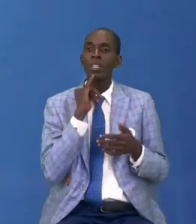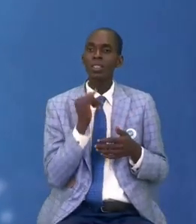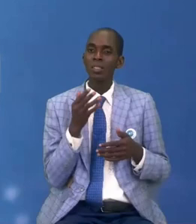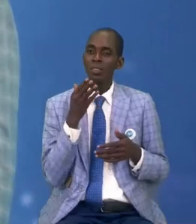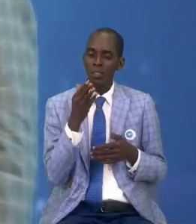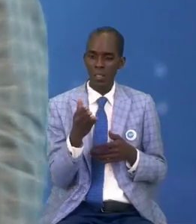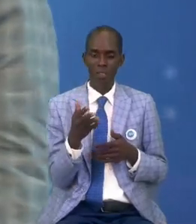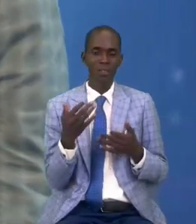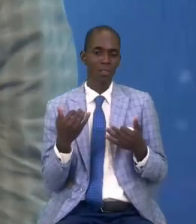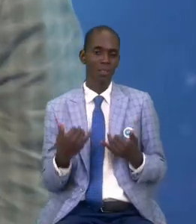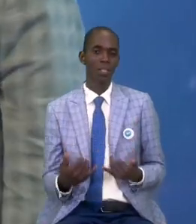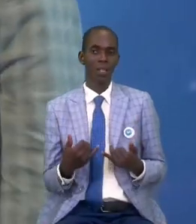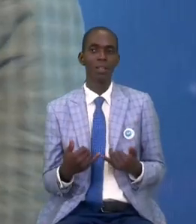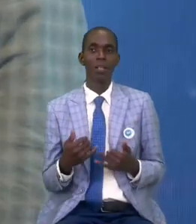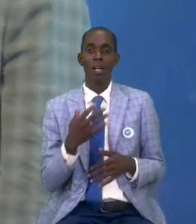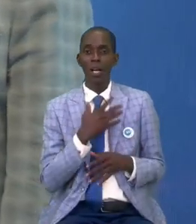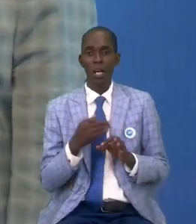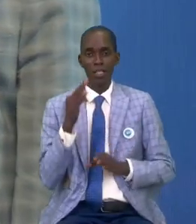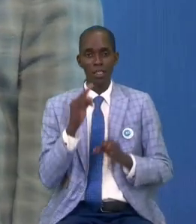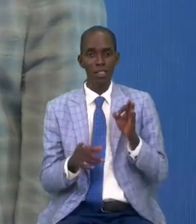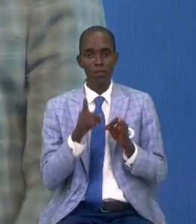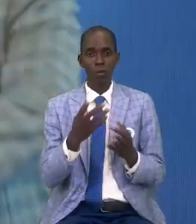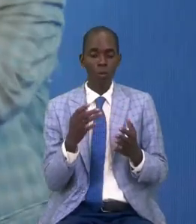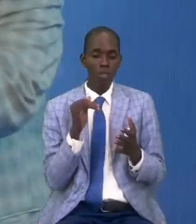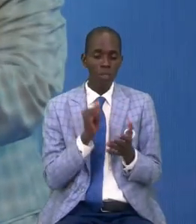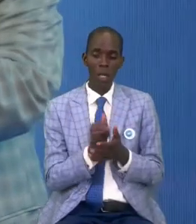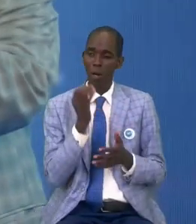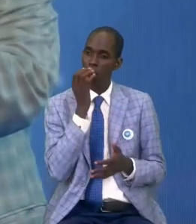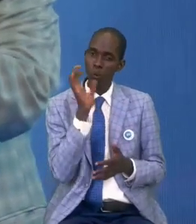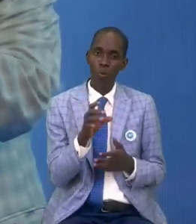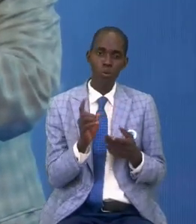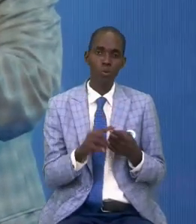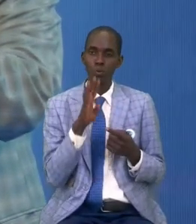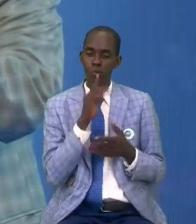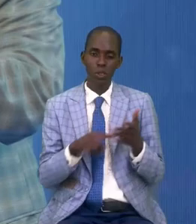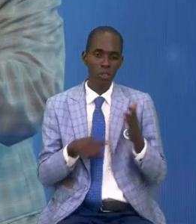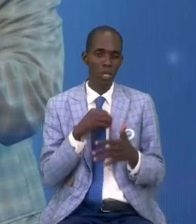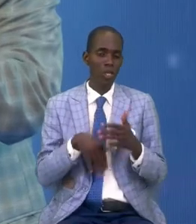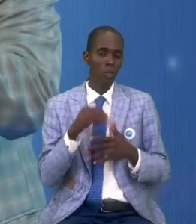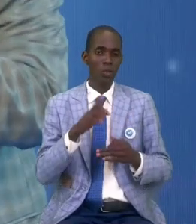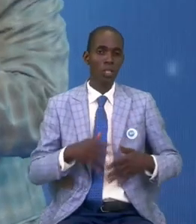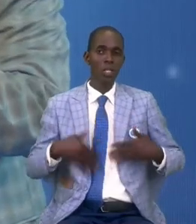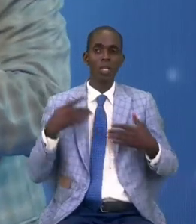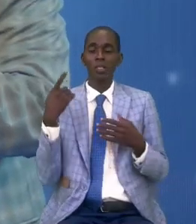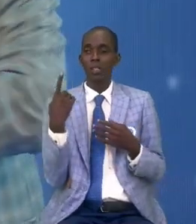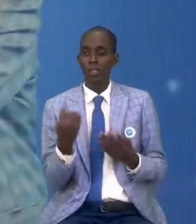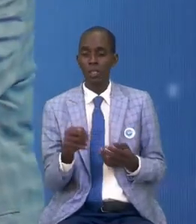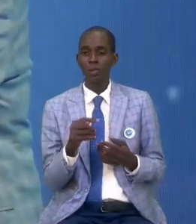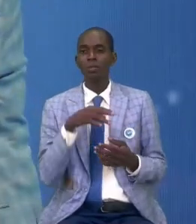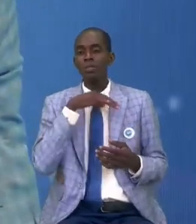from your life, the woefulness to be canceled from your life, and the condemnation and the guilt